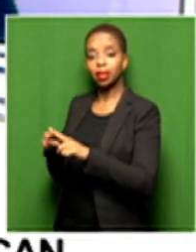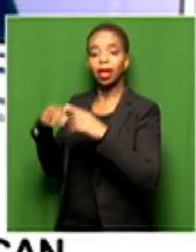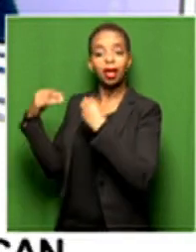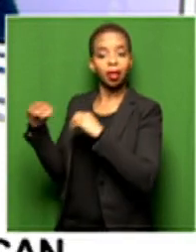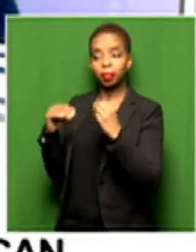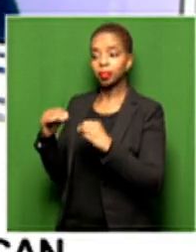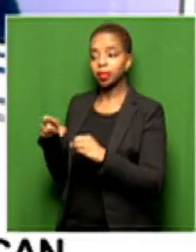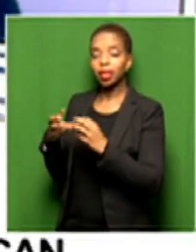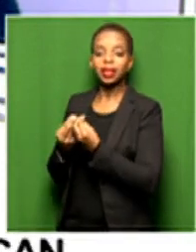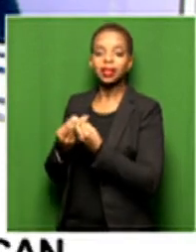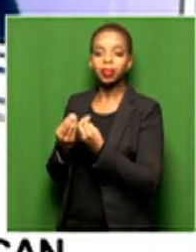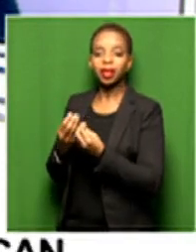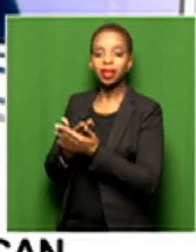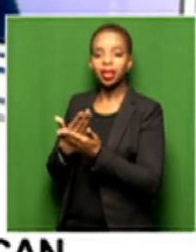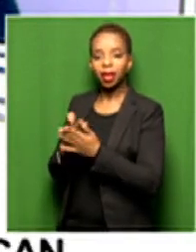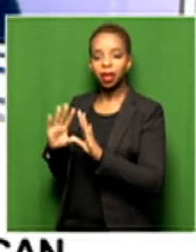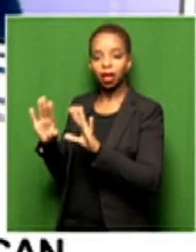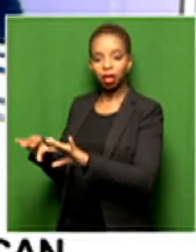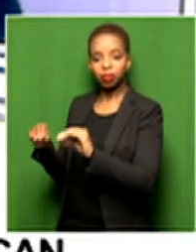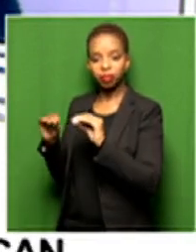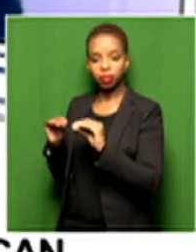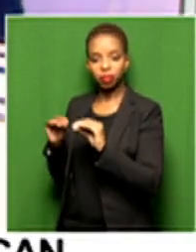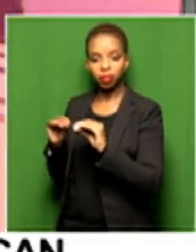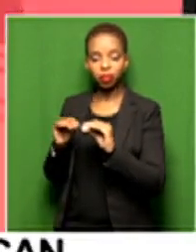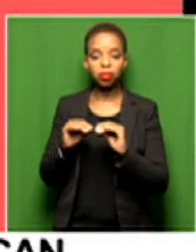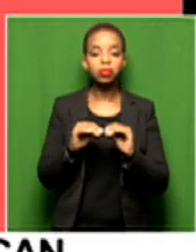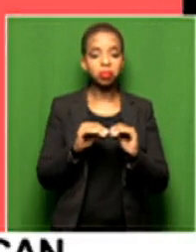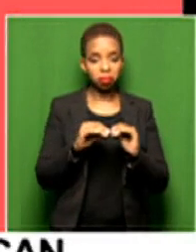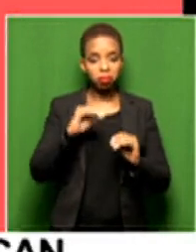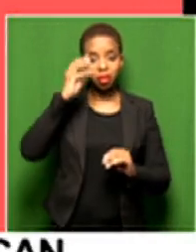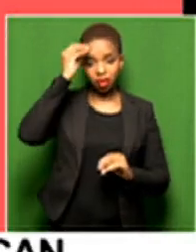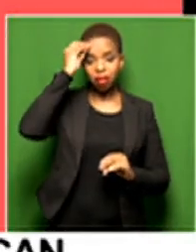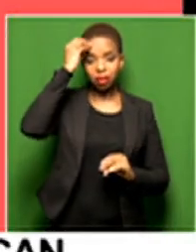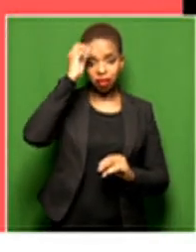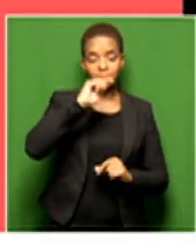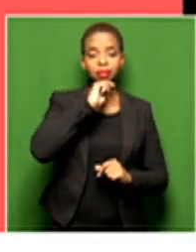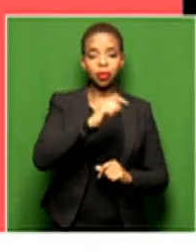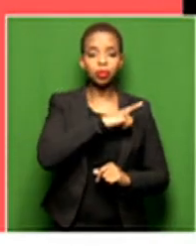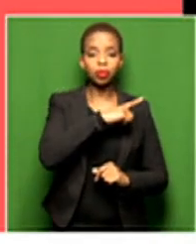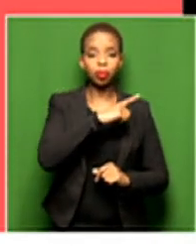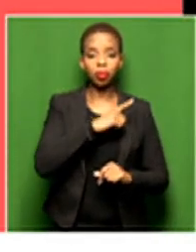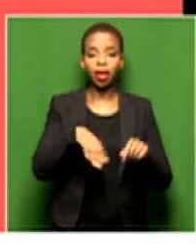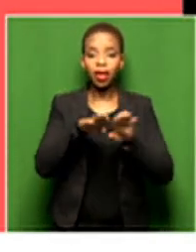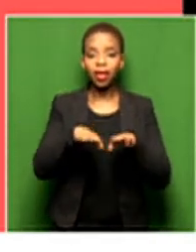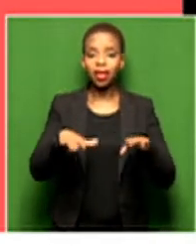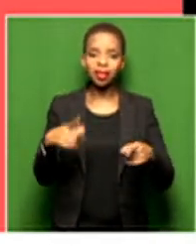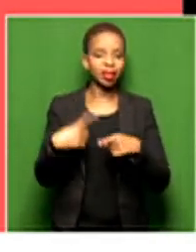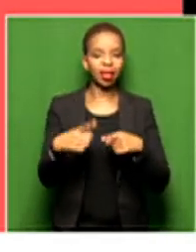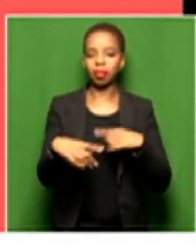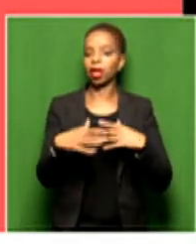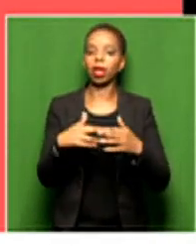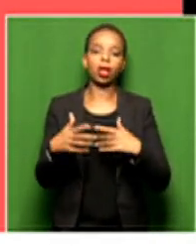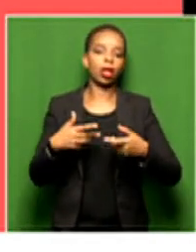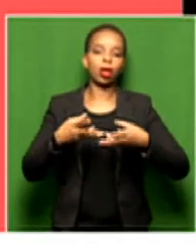to, just lay their hands on? It's definitely more interesting. I mean, kids are generally playing anyway. So as soon